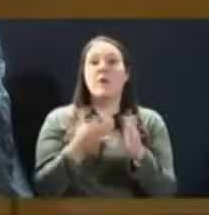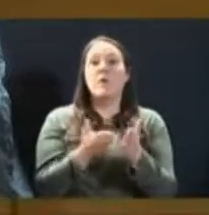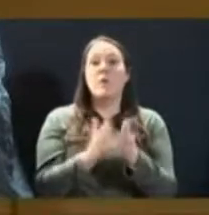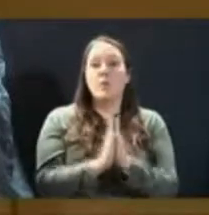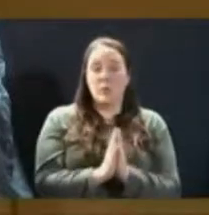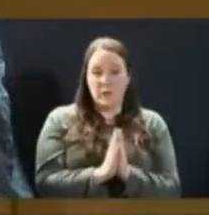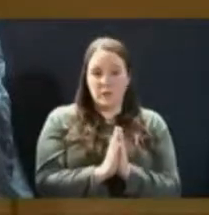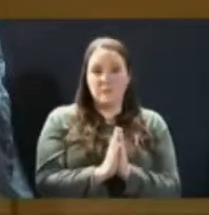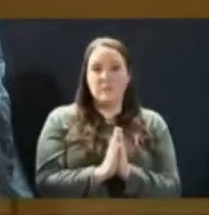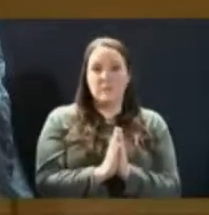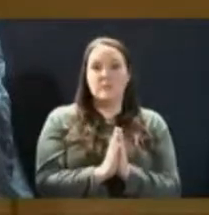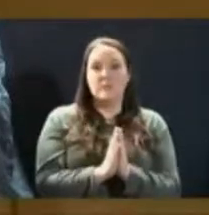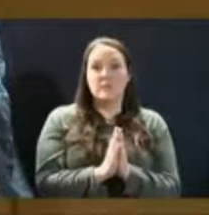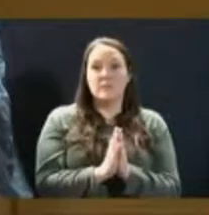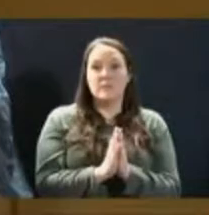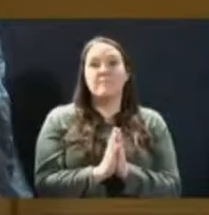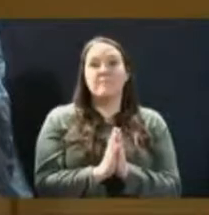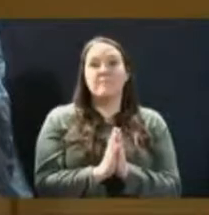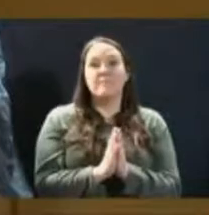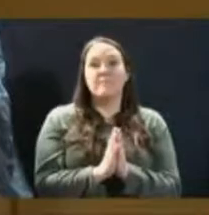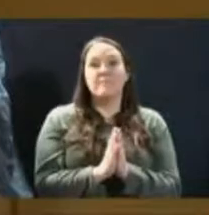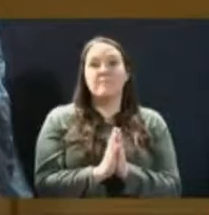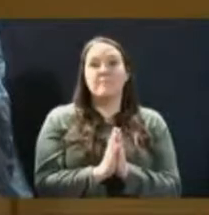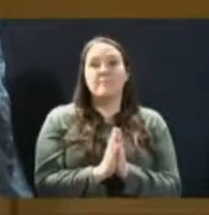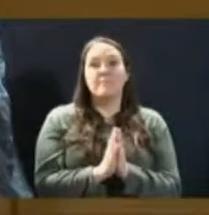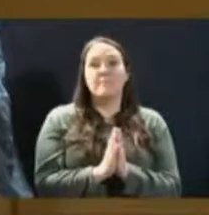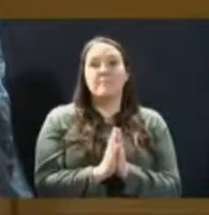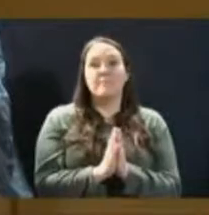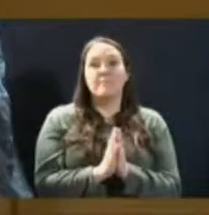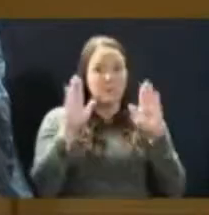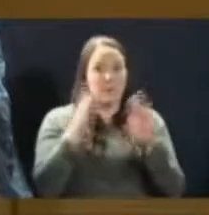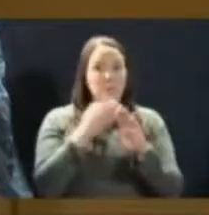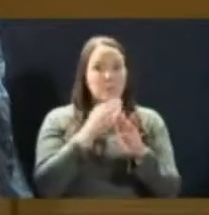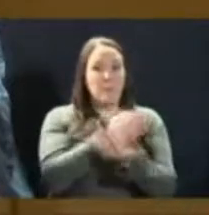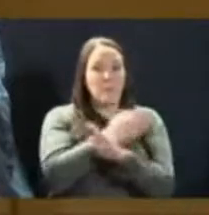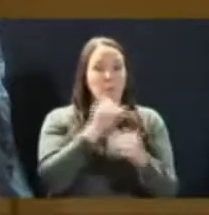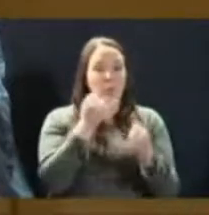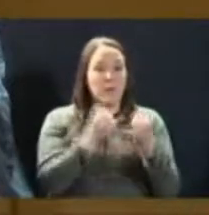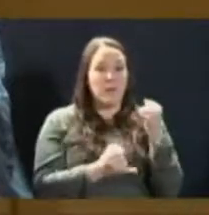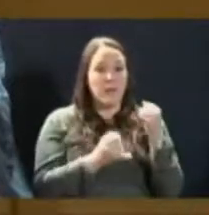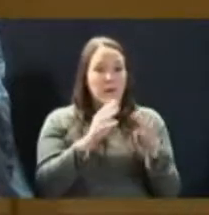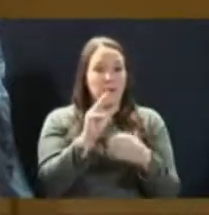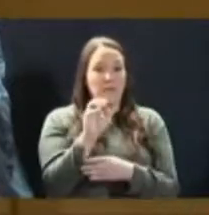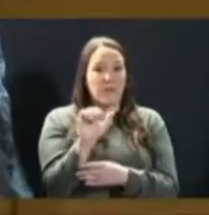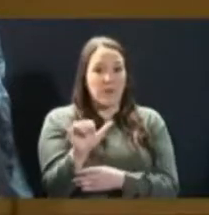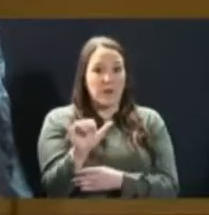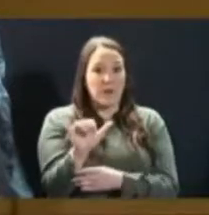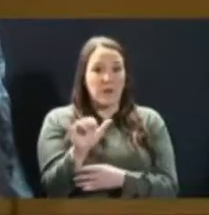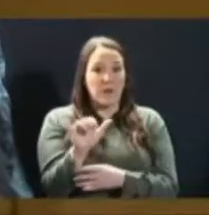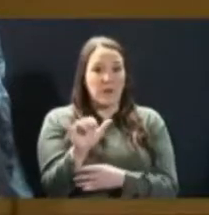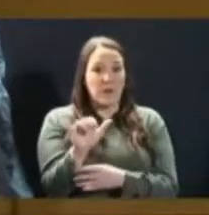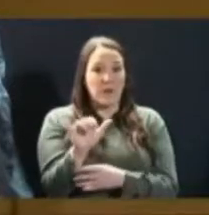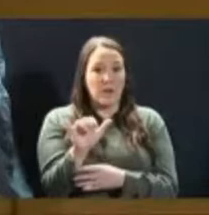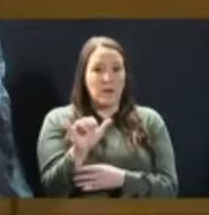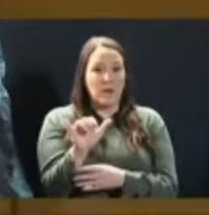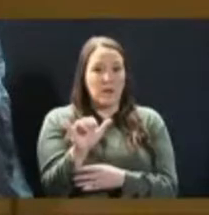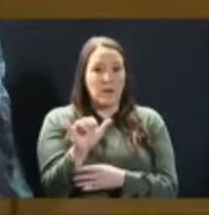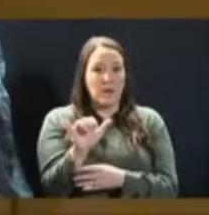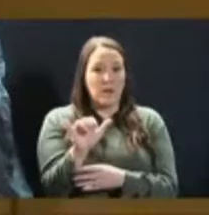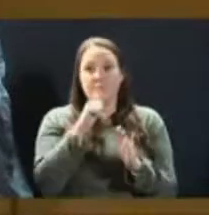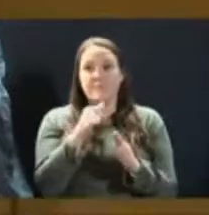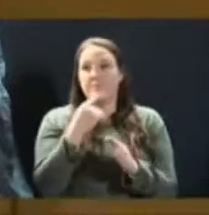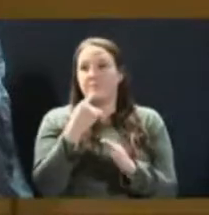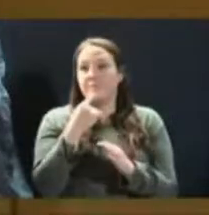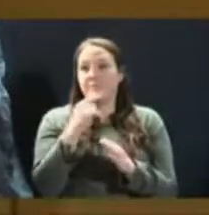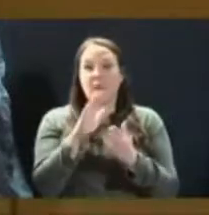requesting that mask requirements be lifted no later than the end of May. Yep. Again, you know, we're not saying the